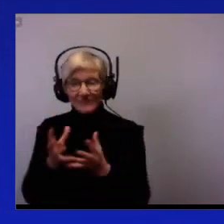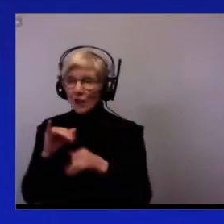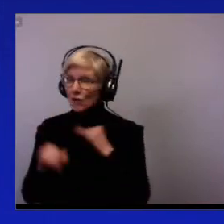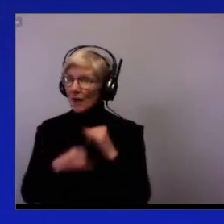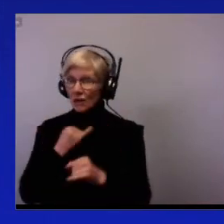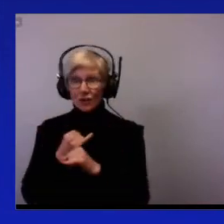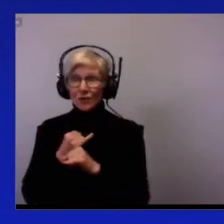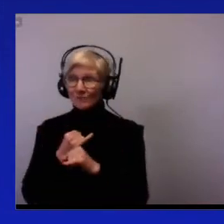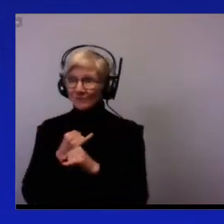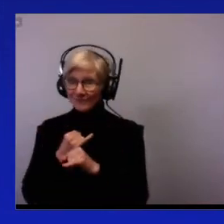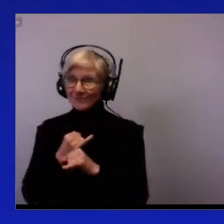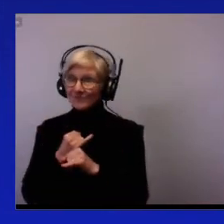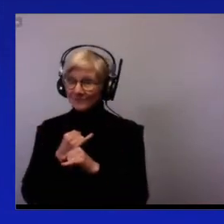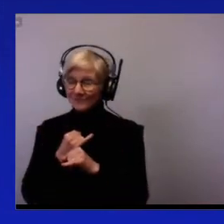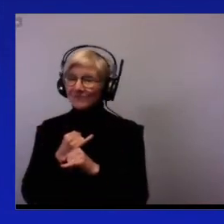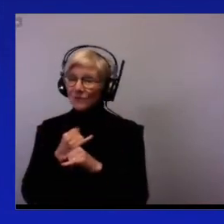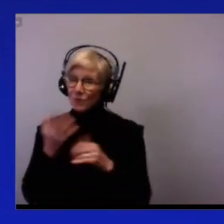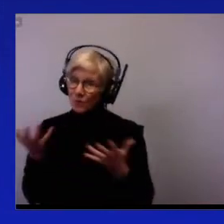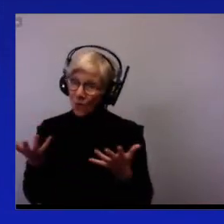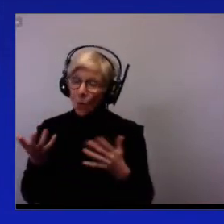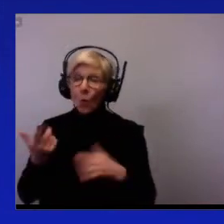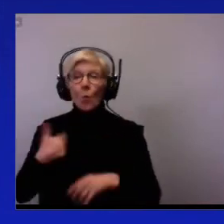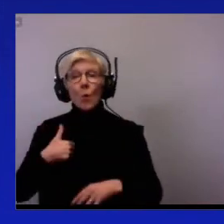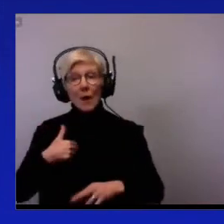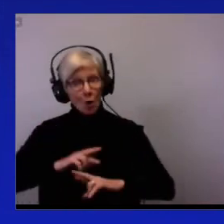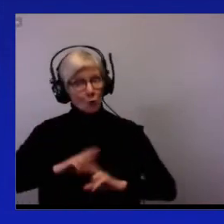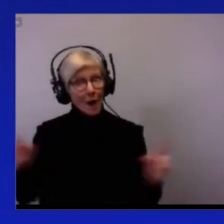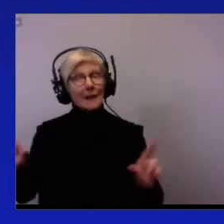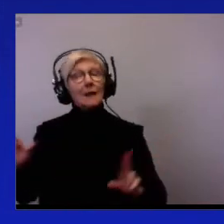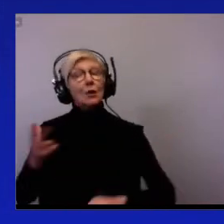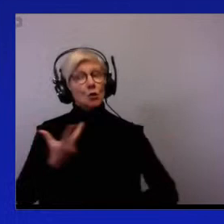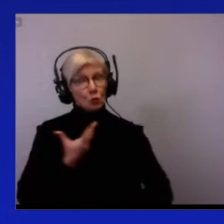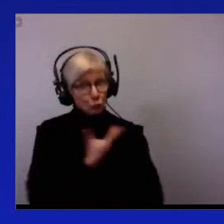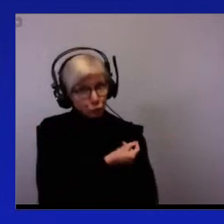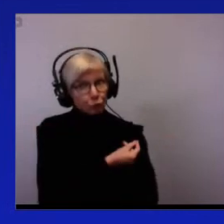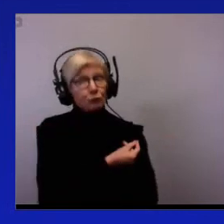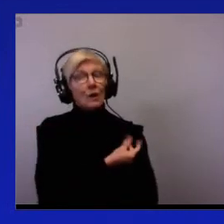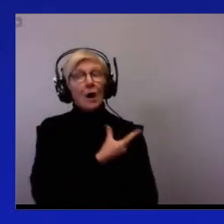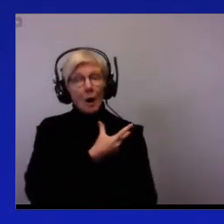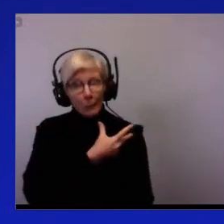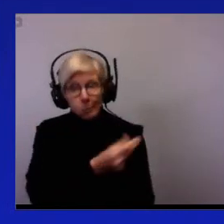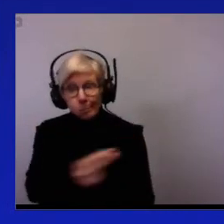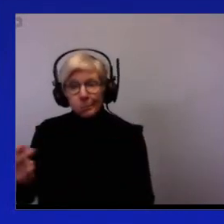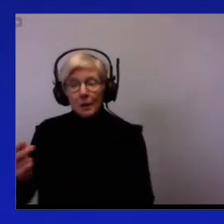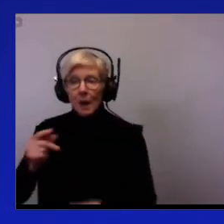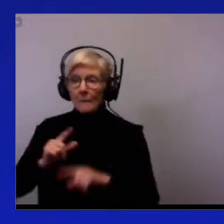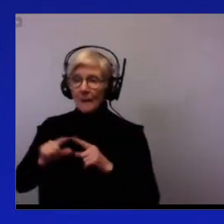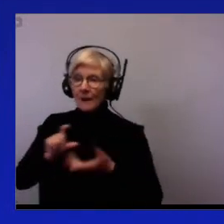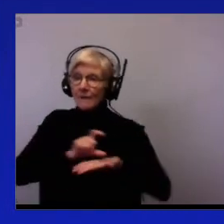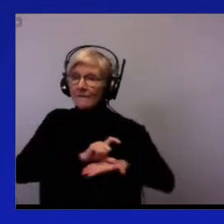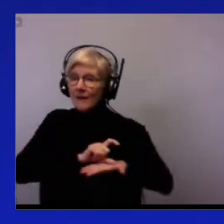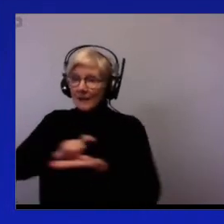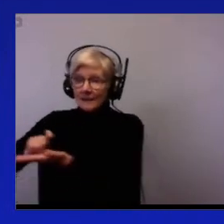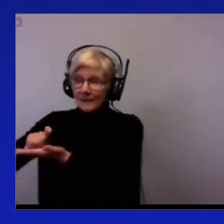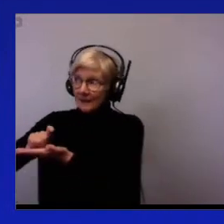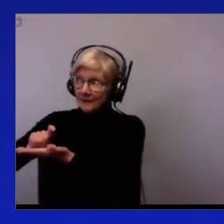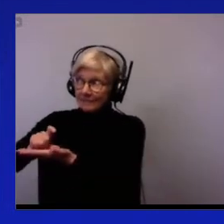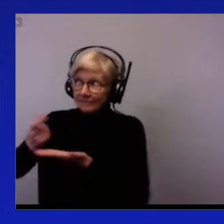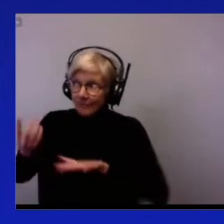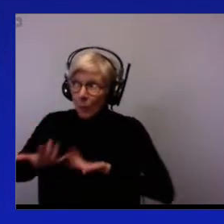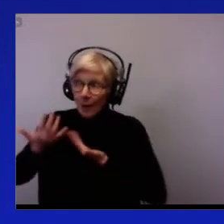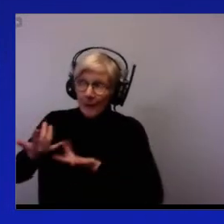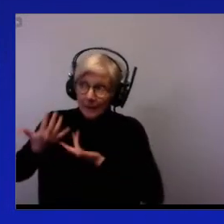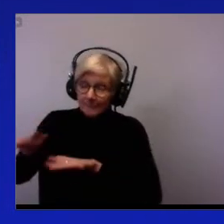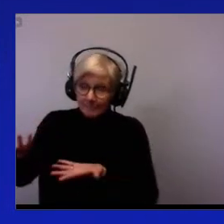got the capacity to put needles in arms, but we don't have any vaccine to put in arms. That's the challenge we have. Yeah, I